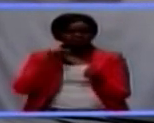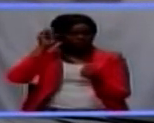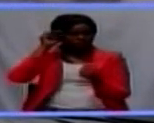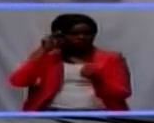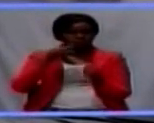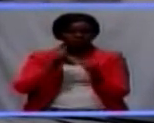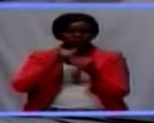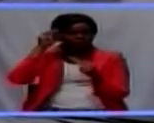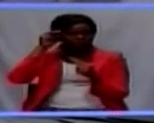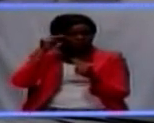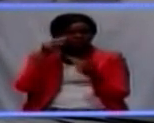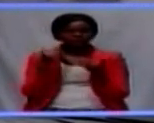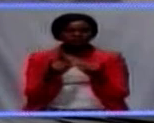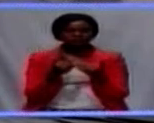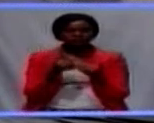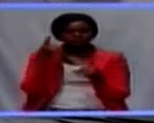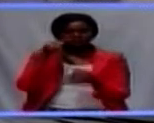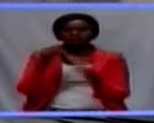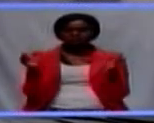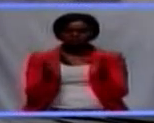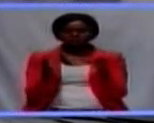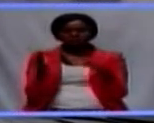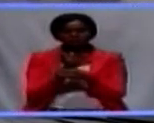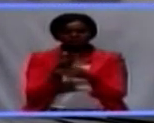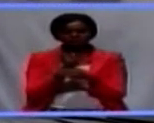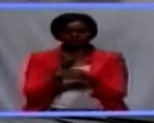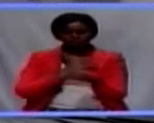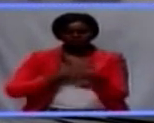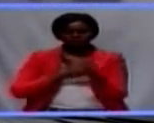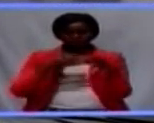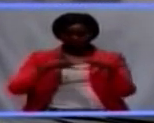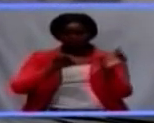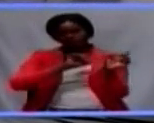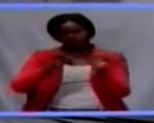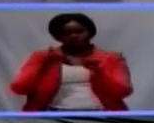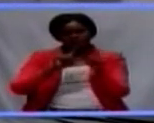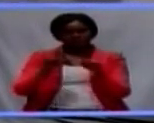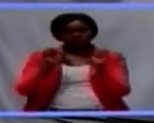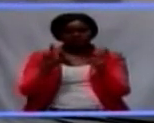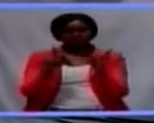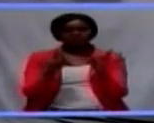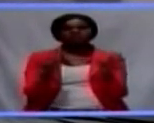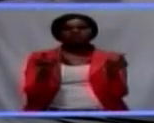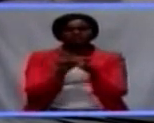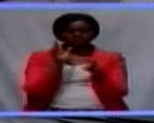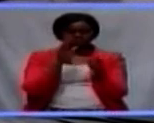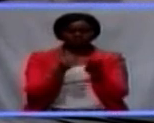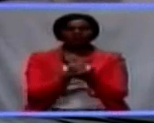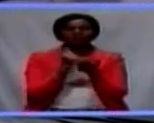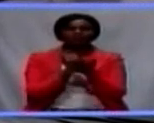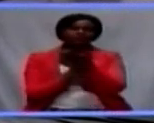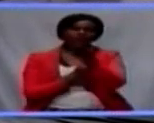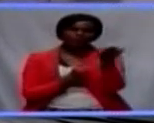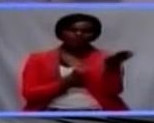ministries. So for SMEs, please continue coming through. Okay, we will guide you and